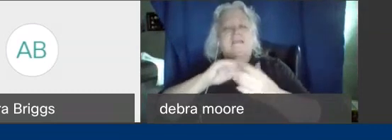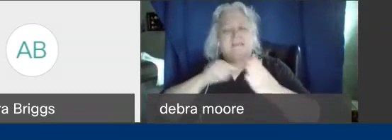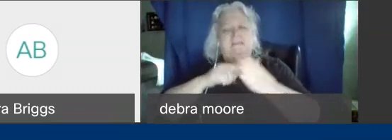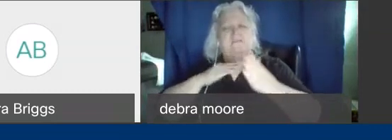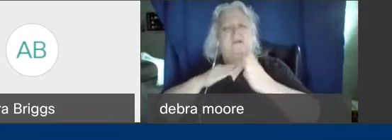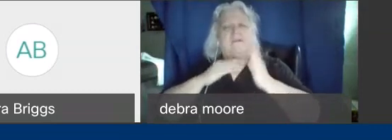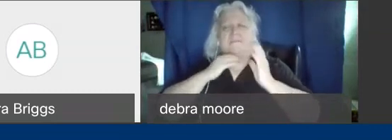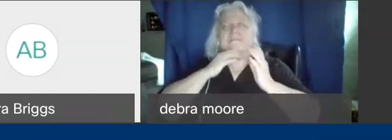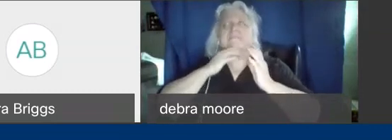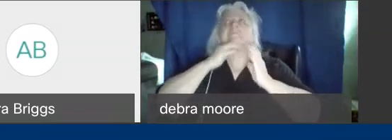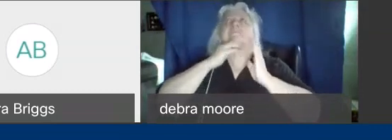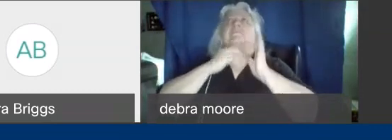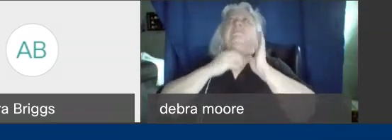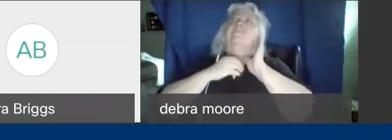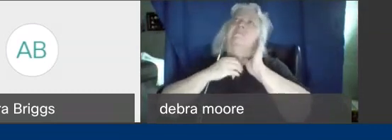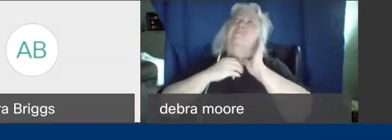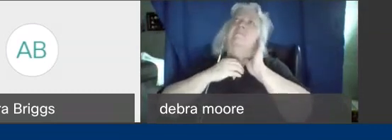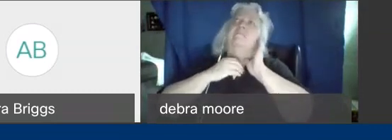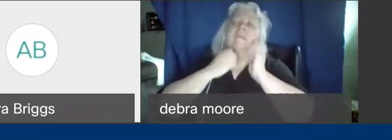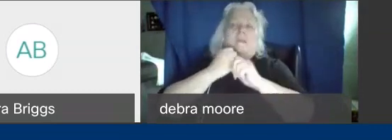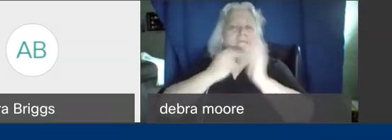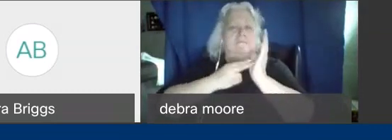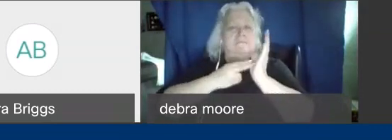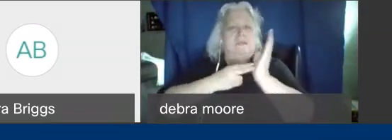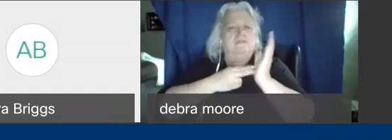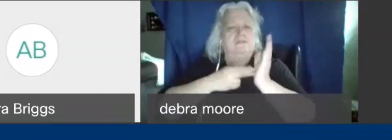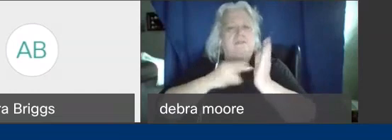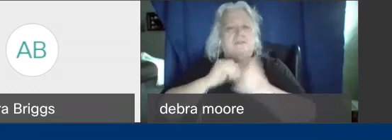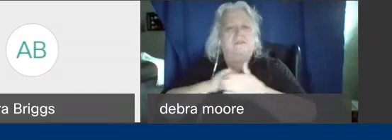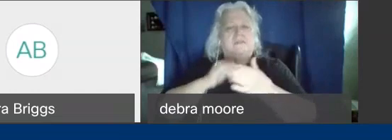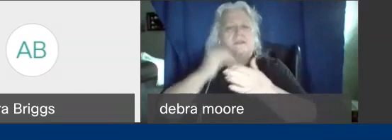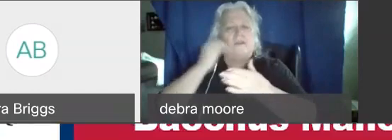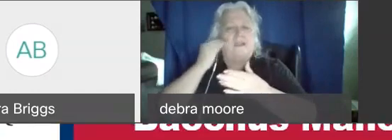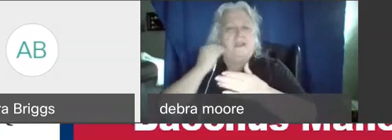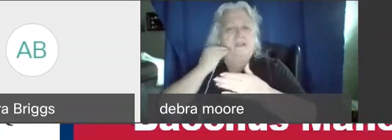left unattended. So this is just an important maneuver to know.